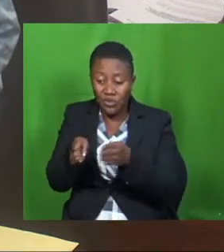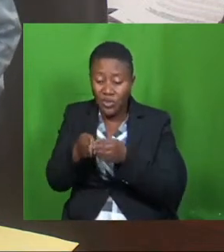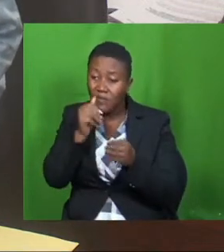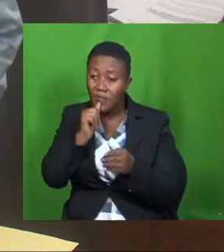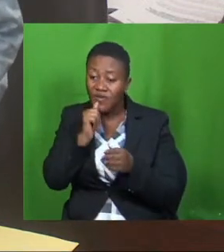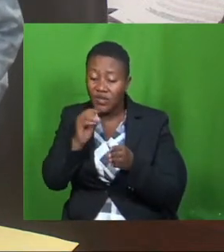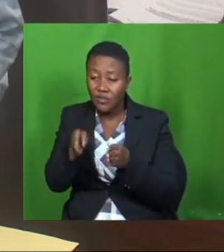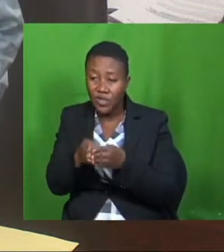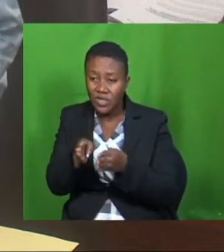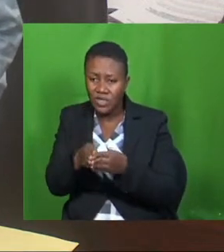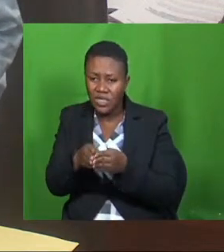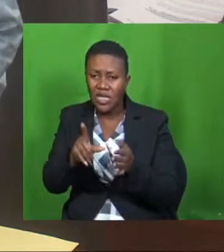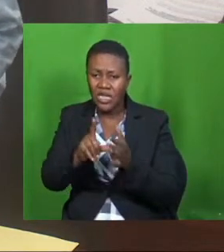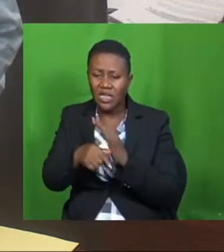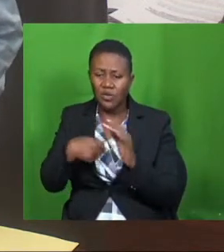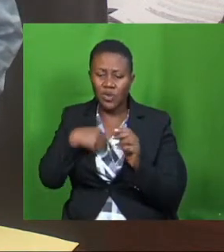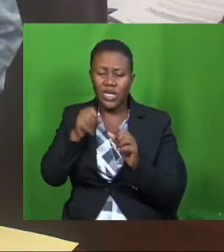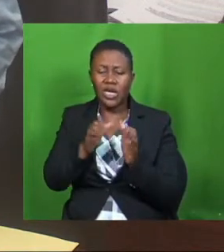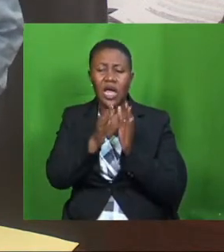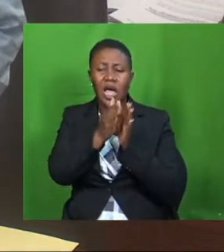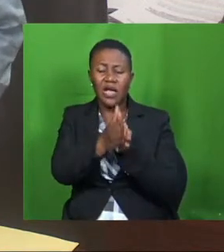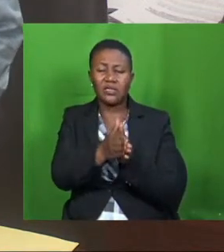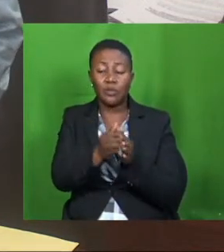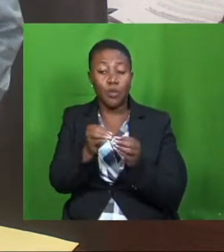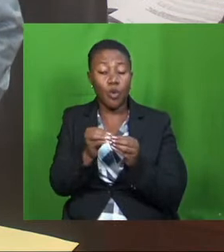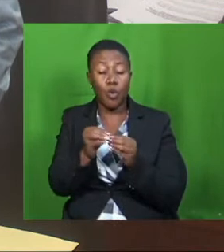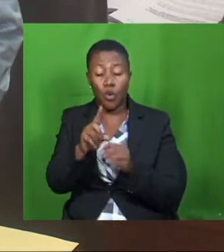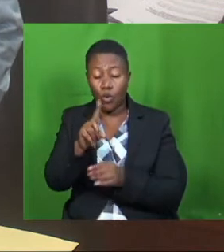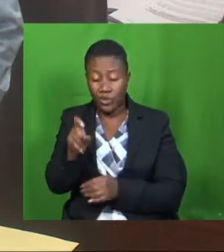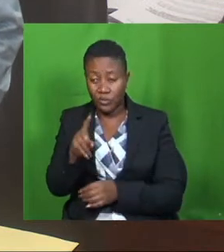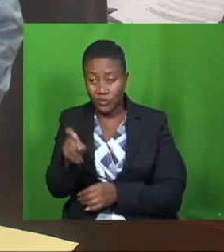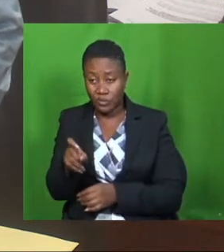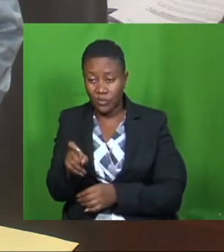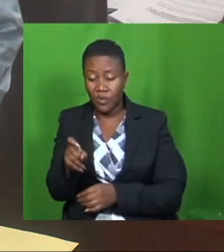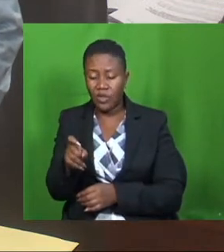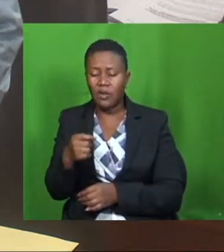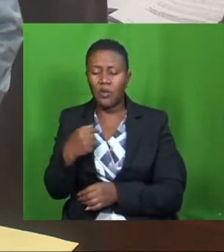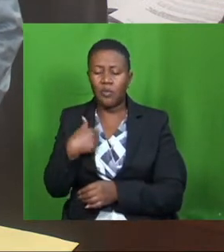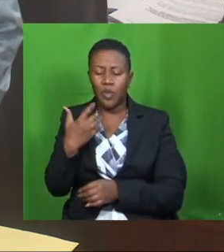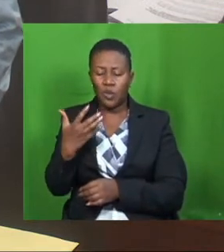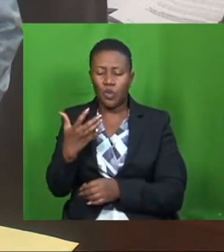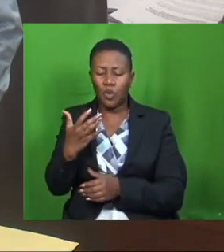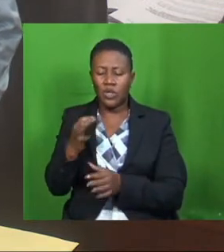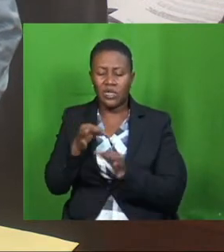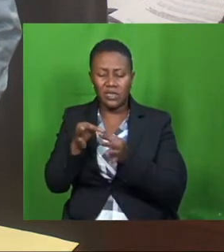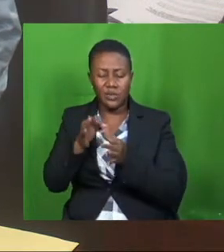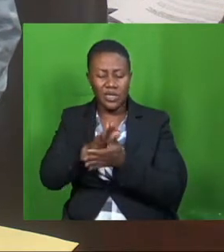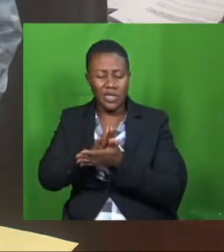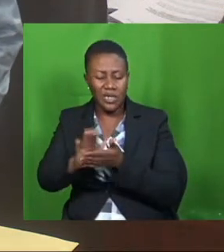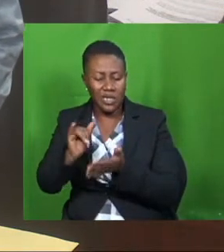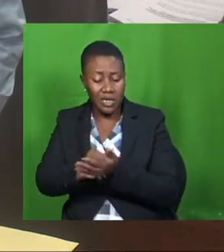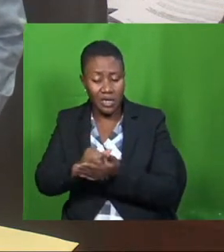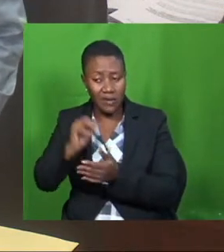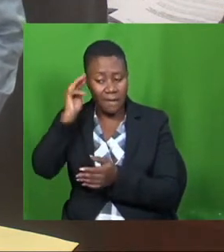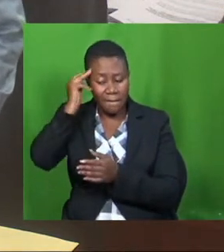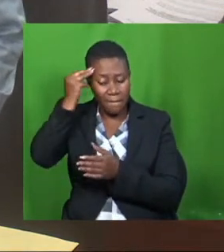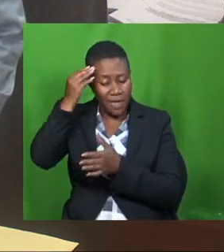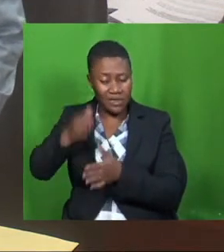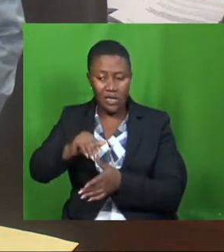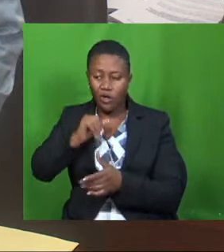Speaker, following from that, I related to you this morning what discussions that are going on